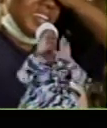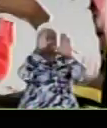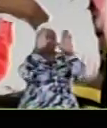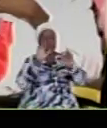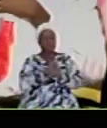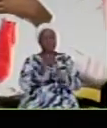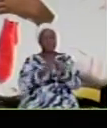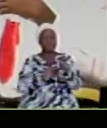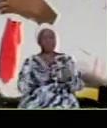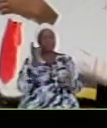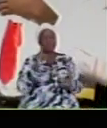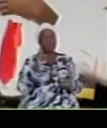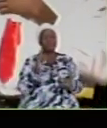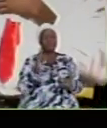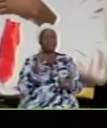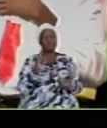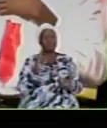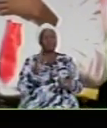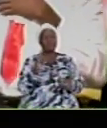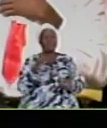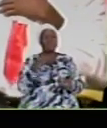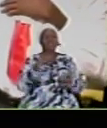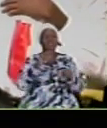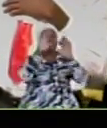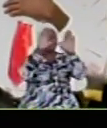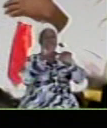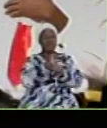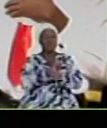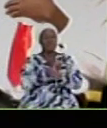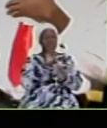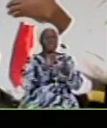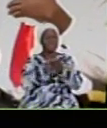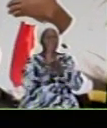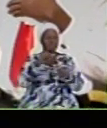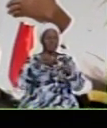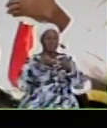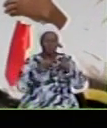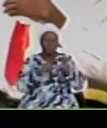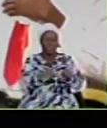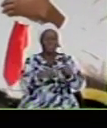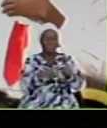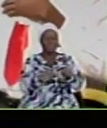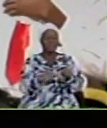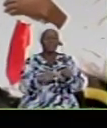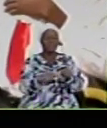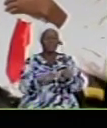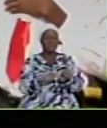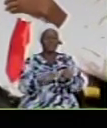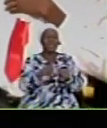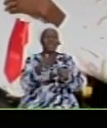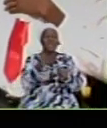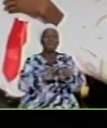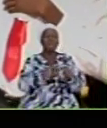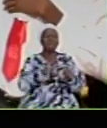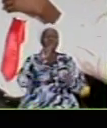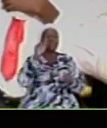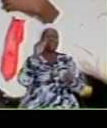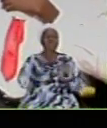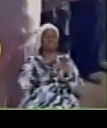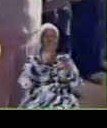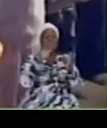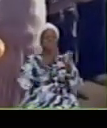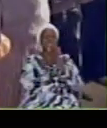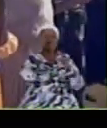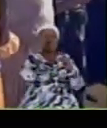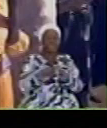miracle everywhere. Amen. The miracle that will last. Amen. Everywhere in